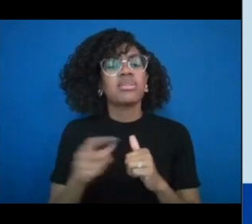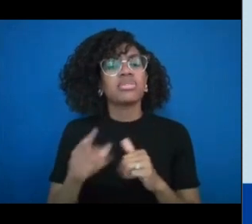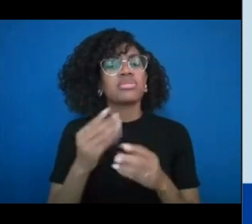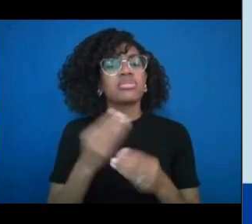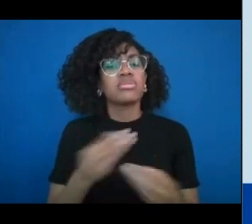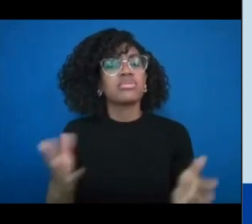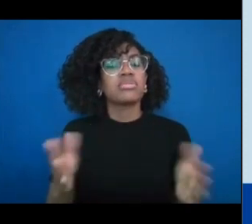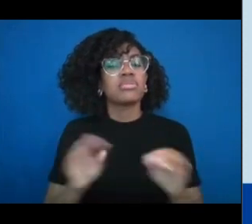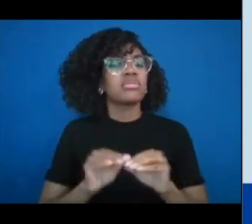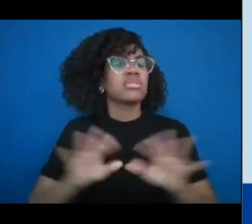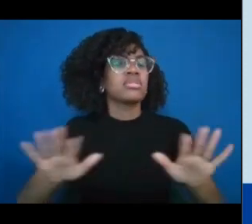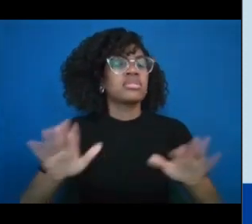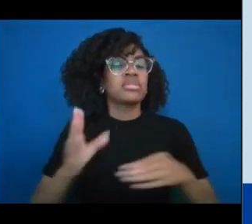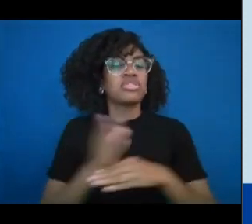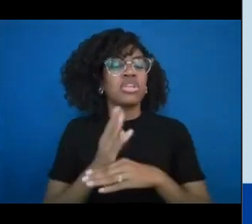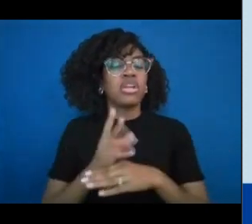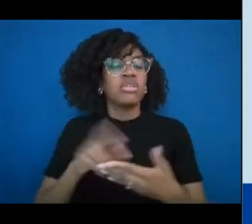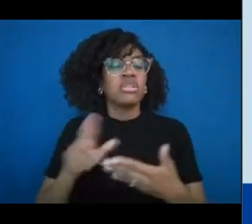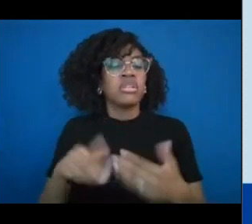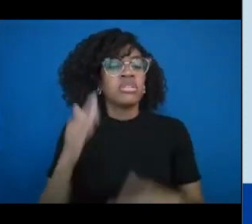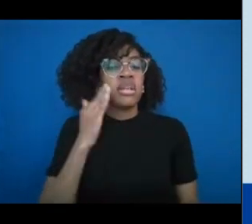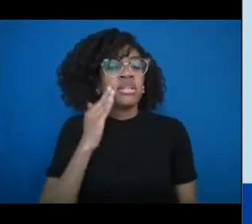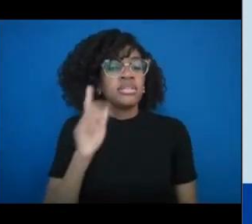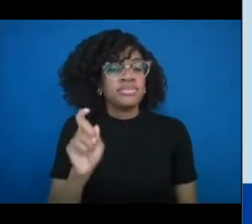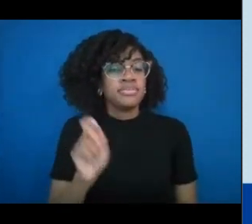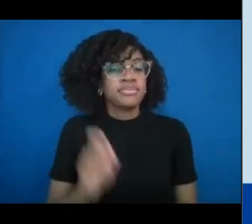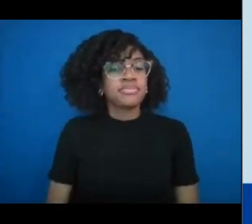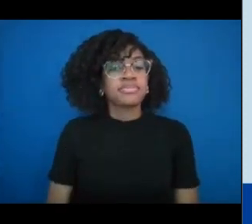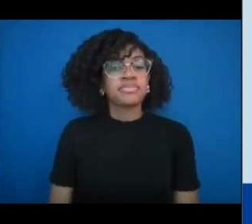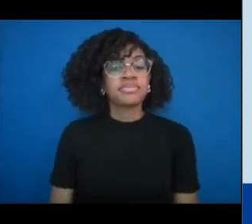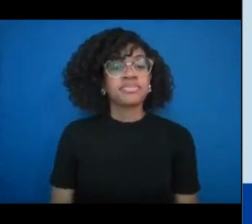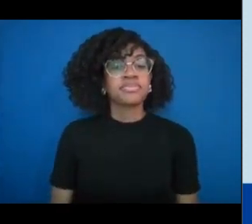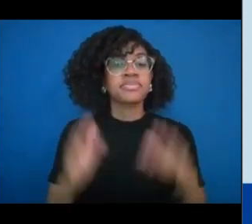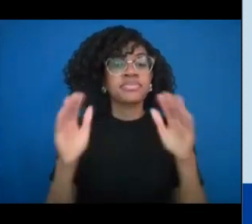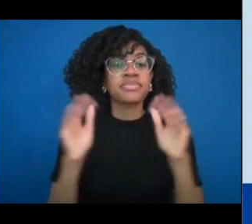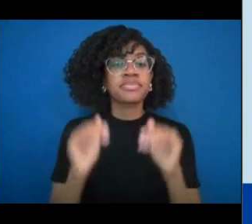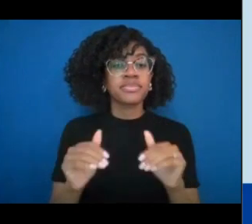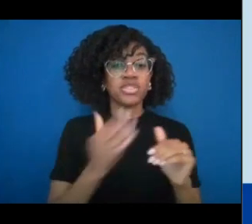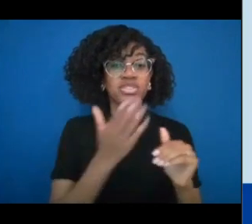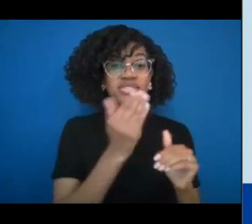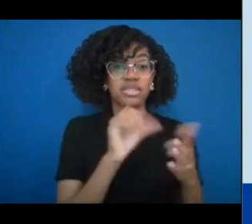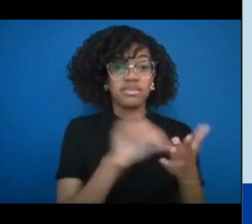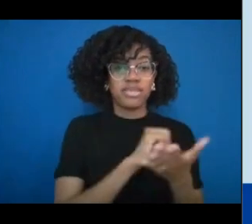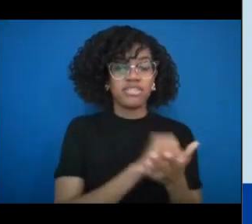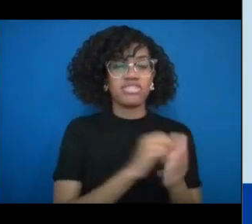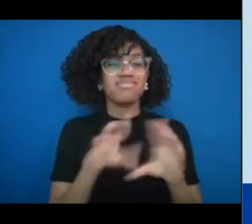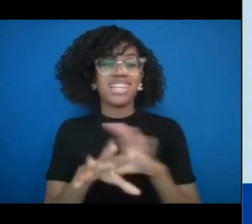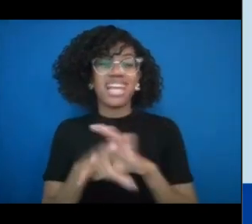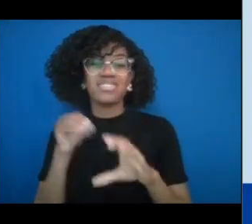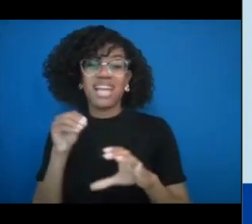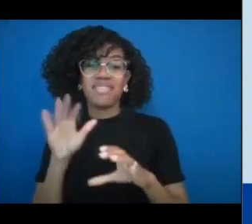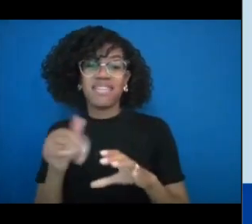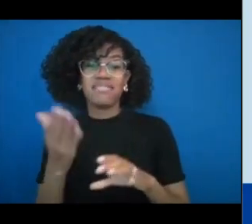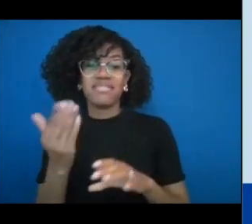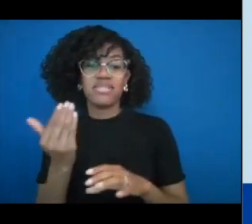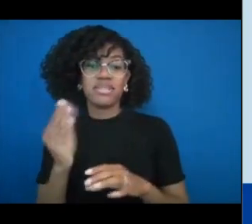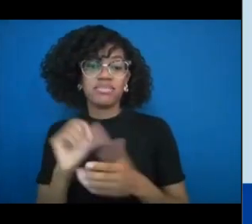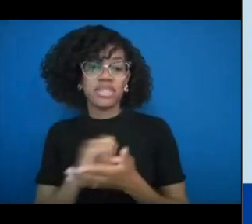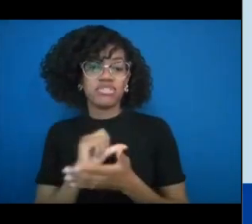and knowledge coming out of it. Not counting against your 15 pages are your professional qualifications, those of